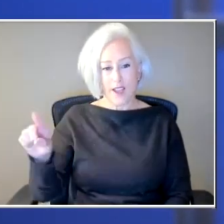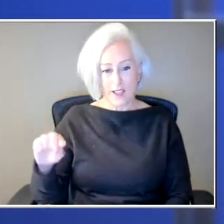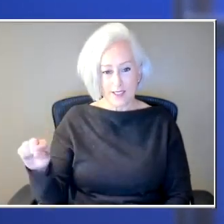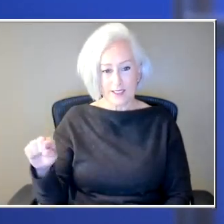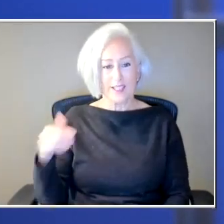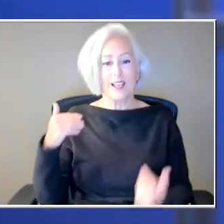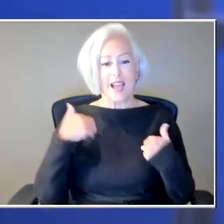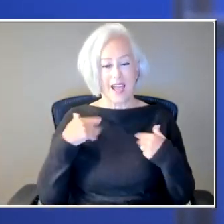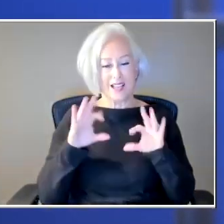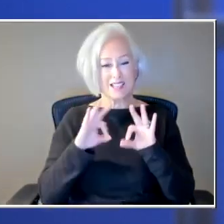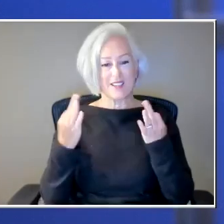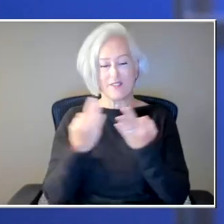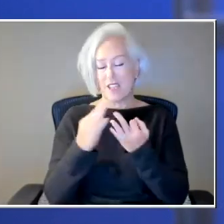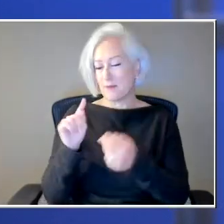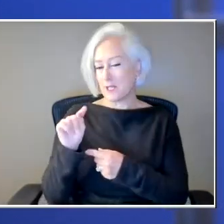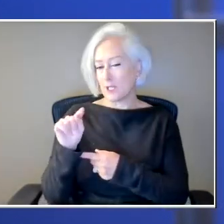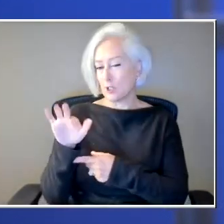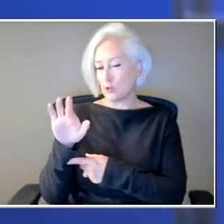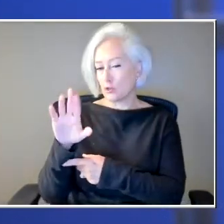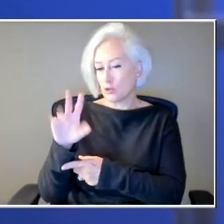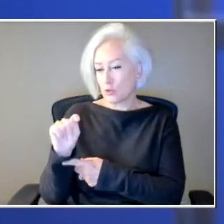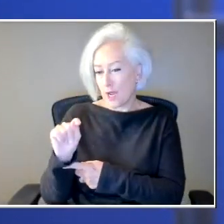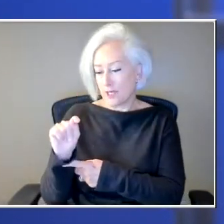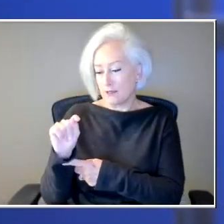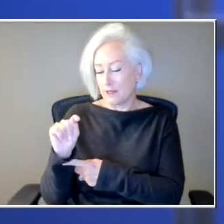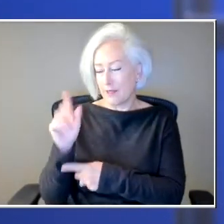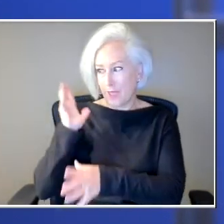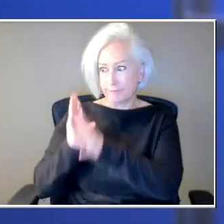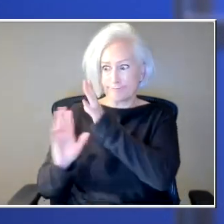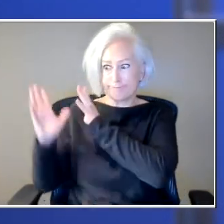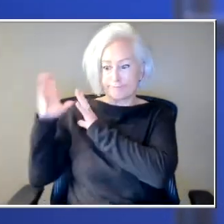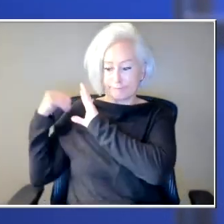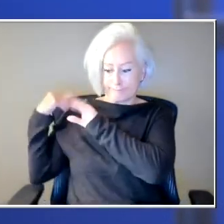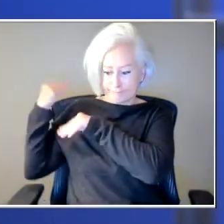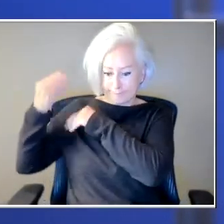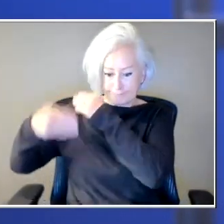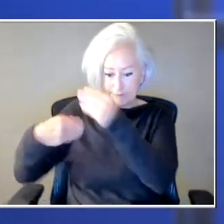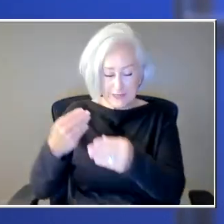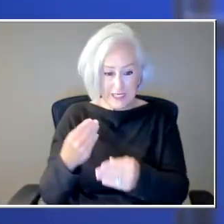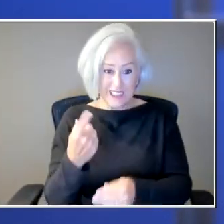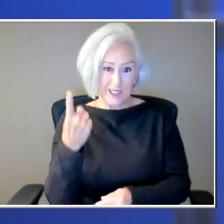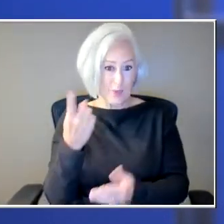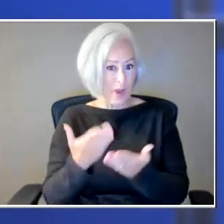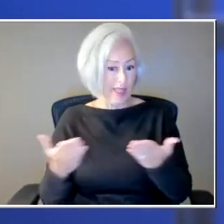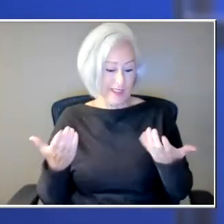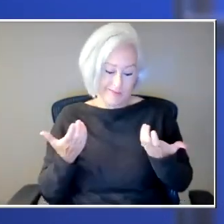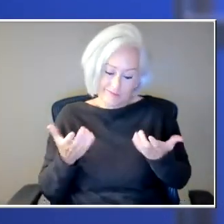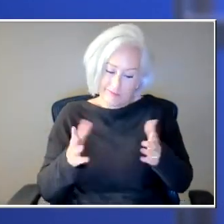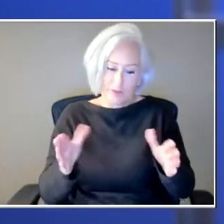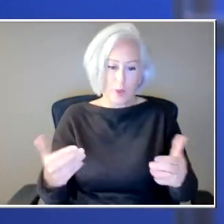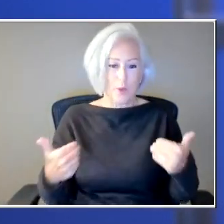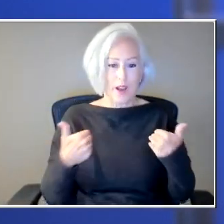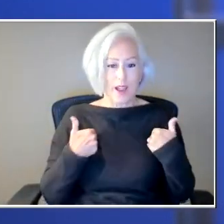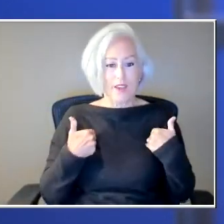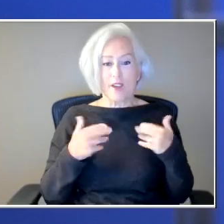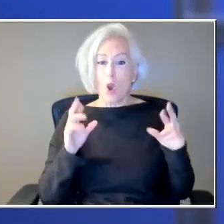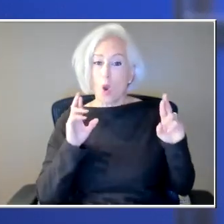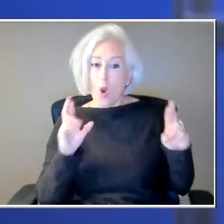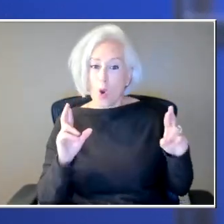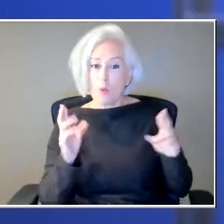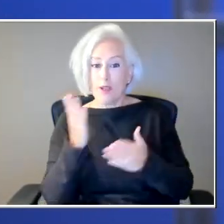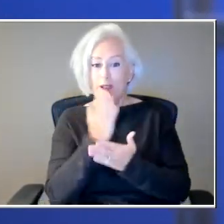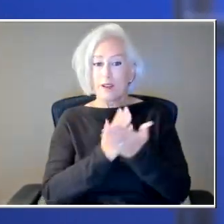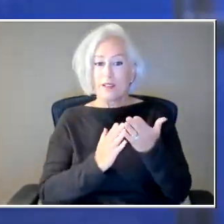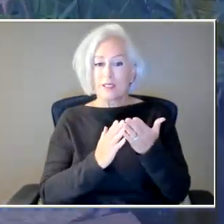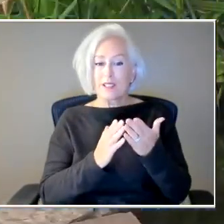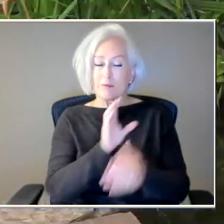generations. It's a trait that no one wants to have, but she's hoping a clinical trial that she entered will save future generations from the pain she